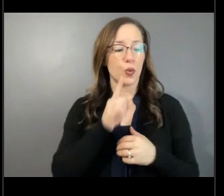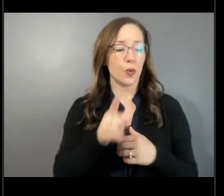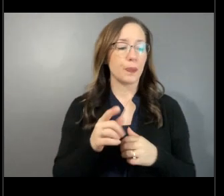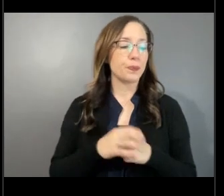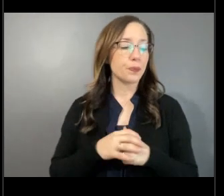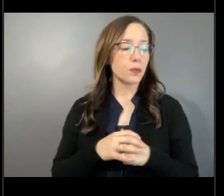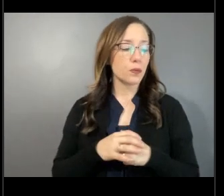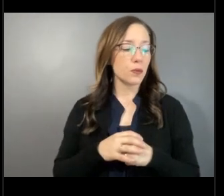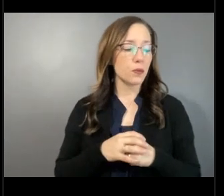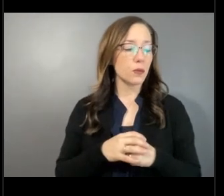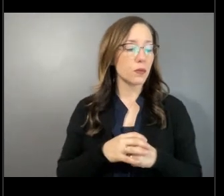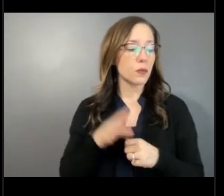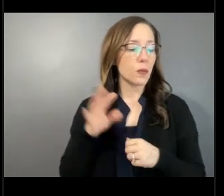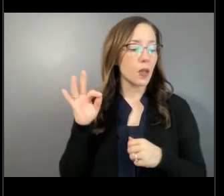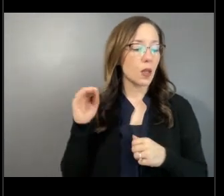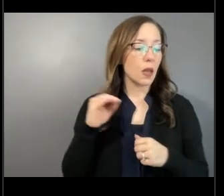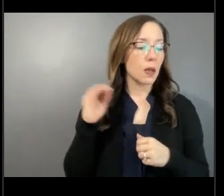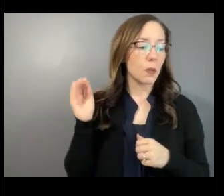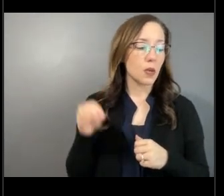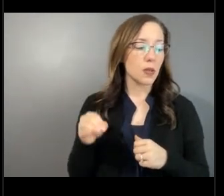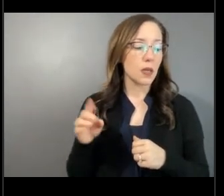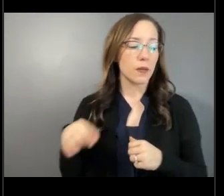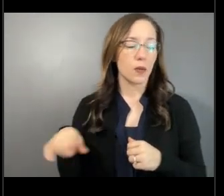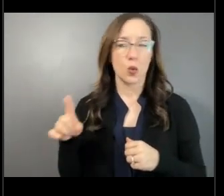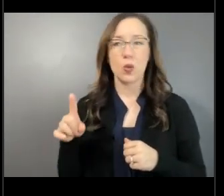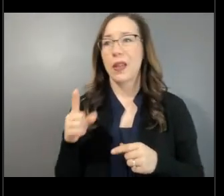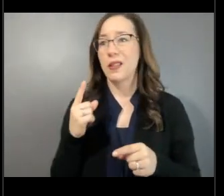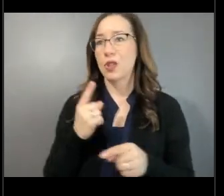And 90% of you got this one correct.